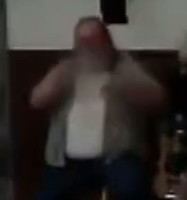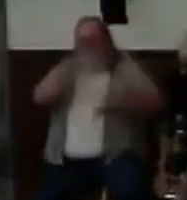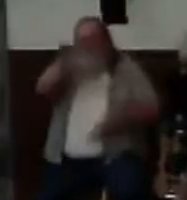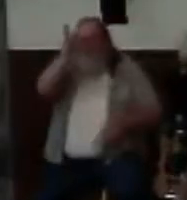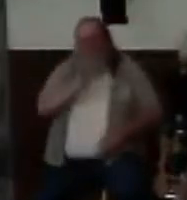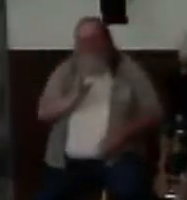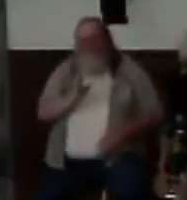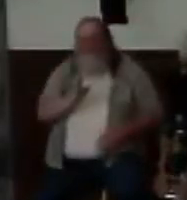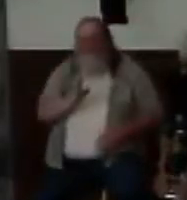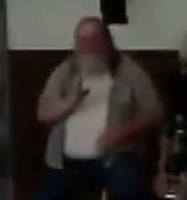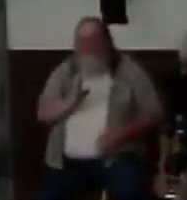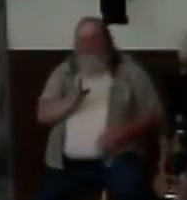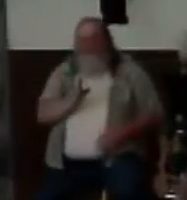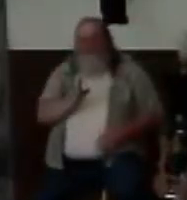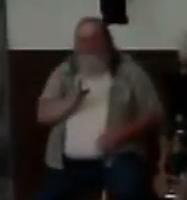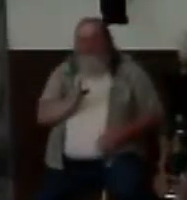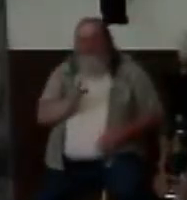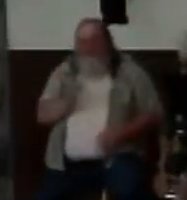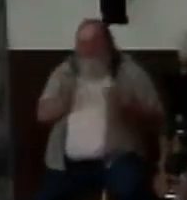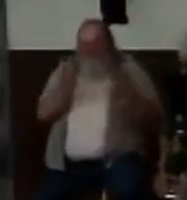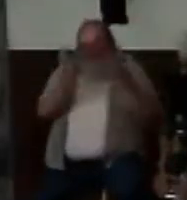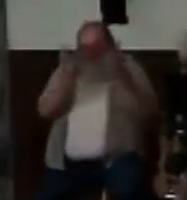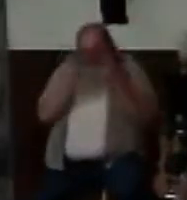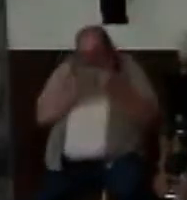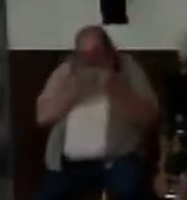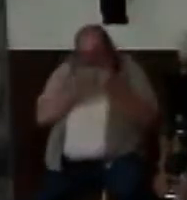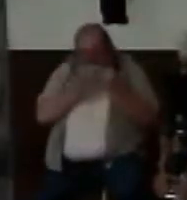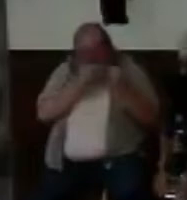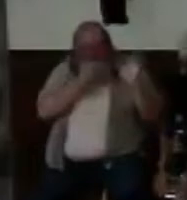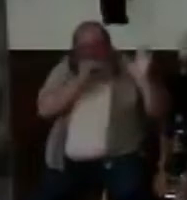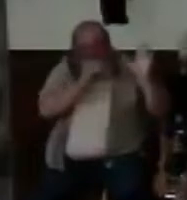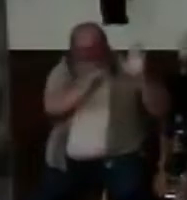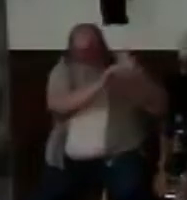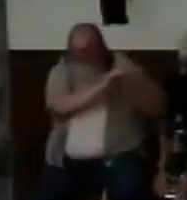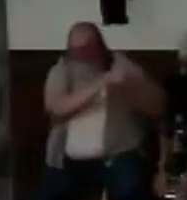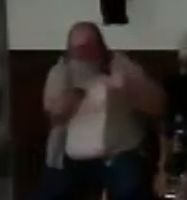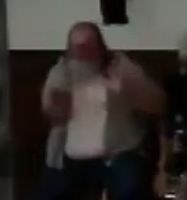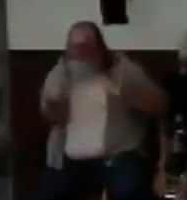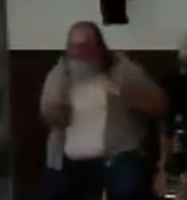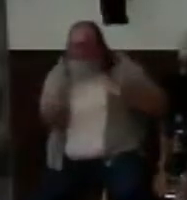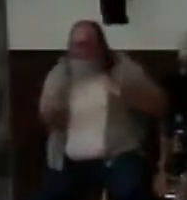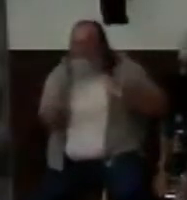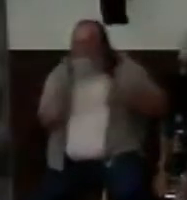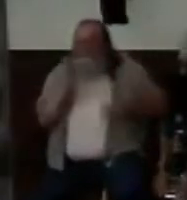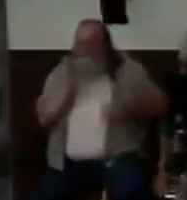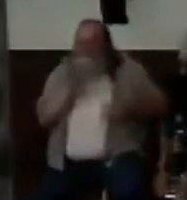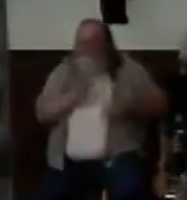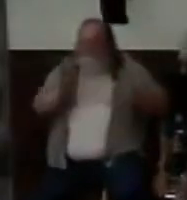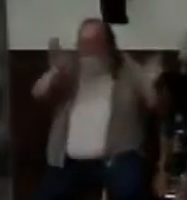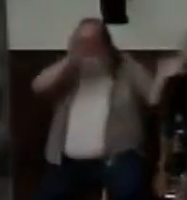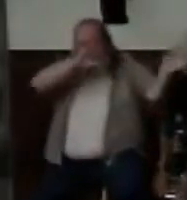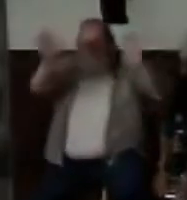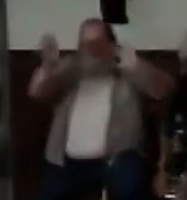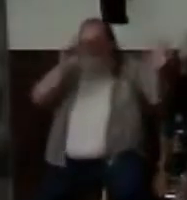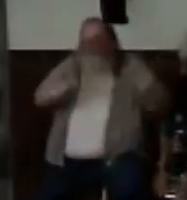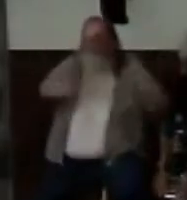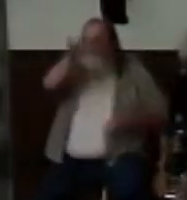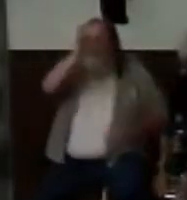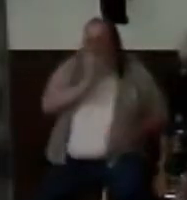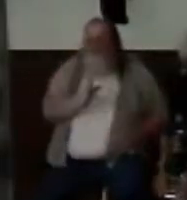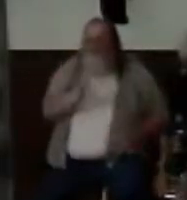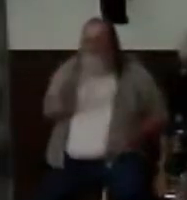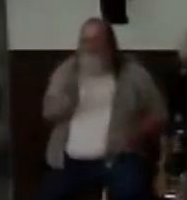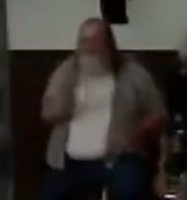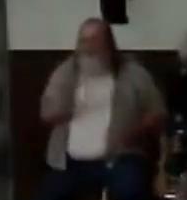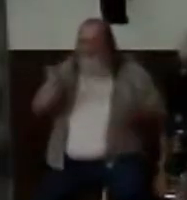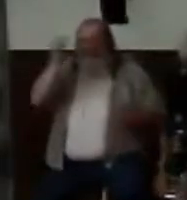eyes and picture it. We are singing the praises of God, your favorite hymn. And then